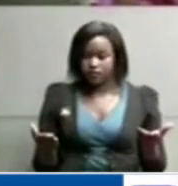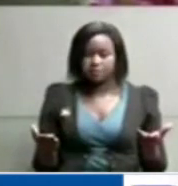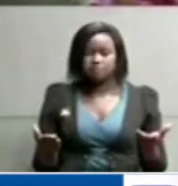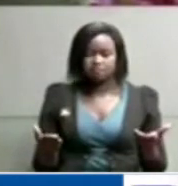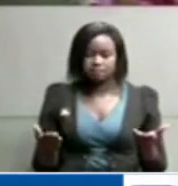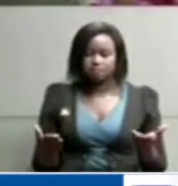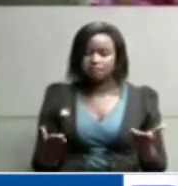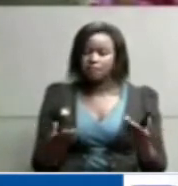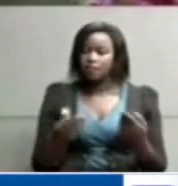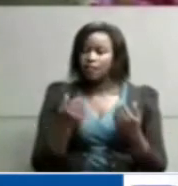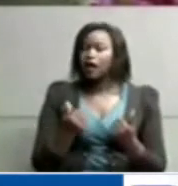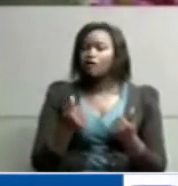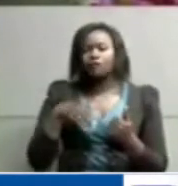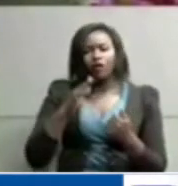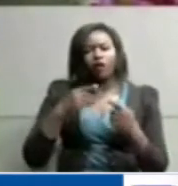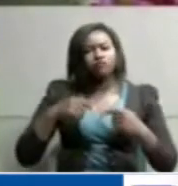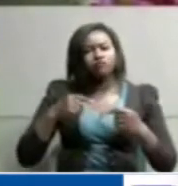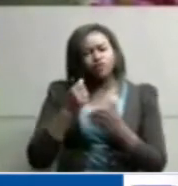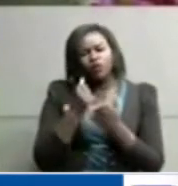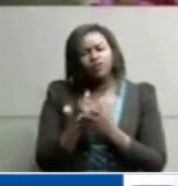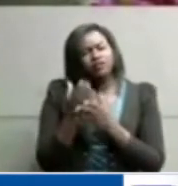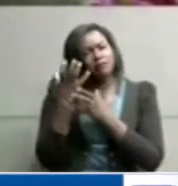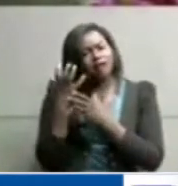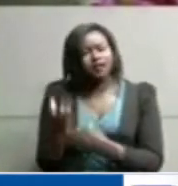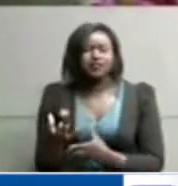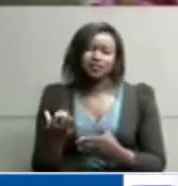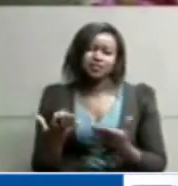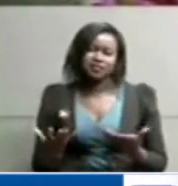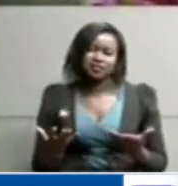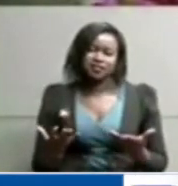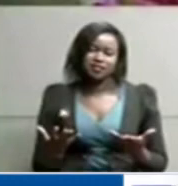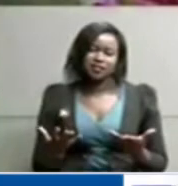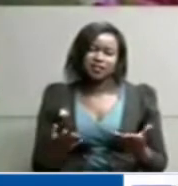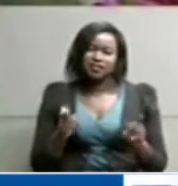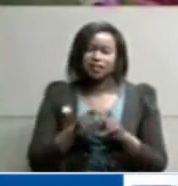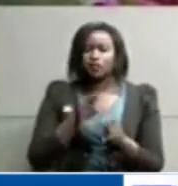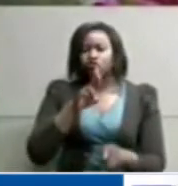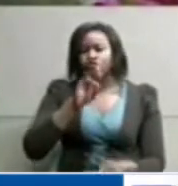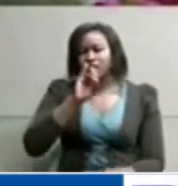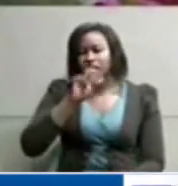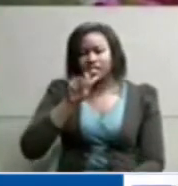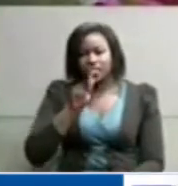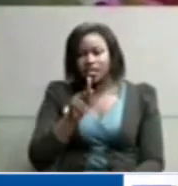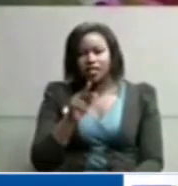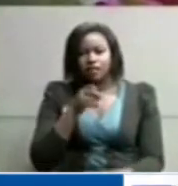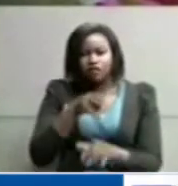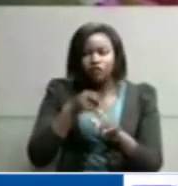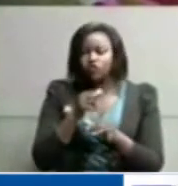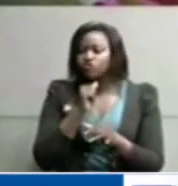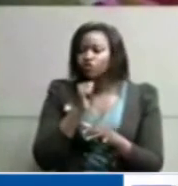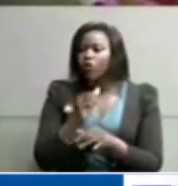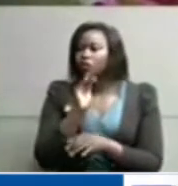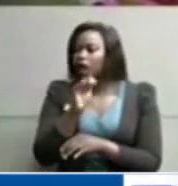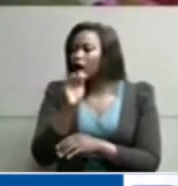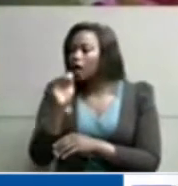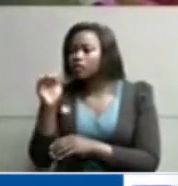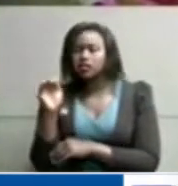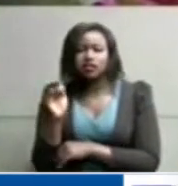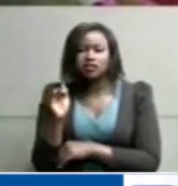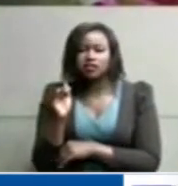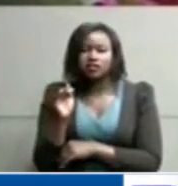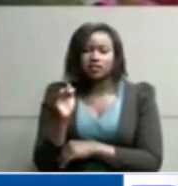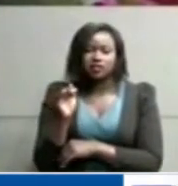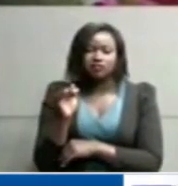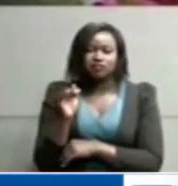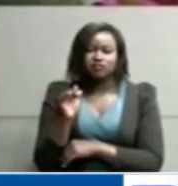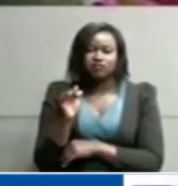we were mainly concentrating, because of the burden and the risk involved, we did not ask them to go